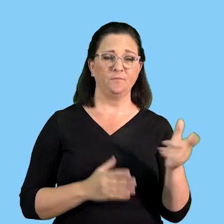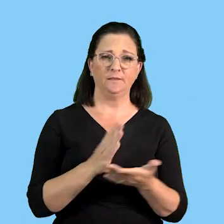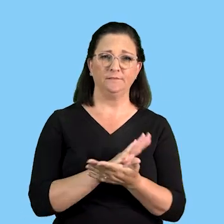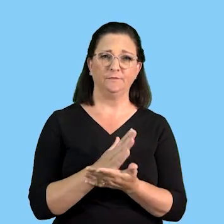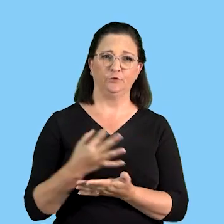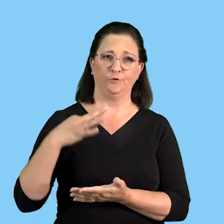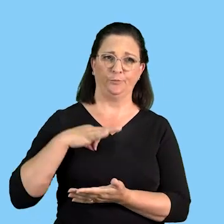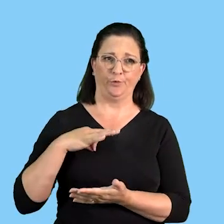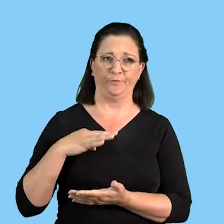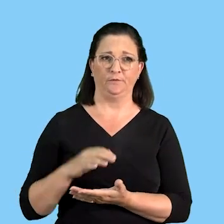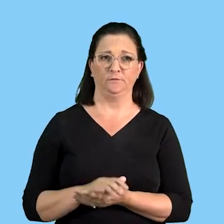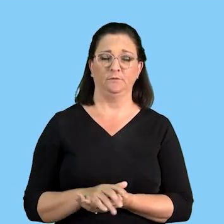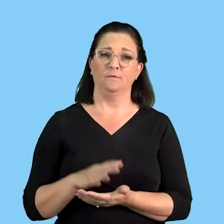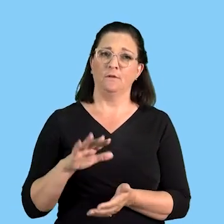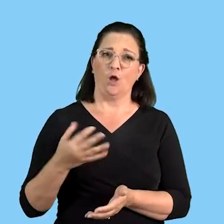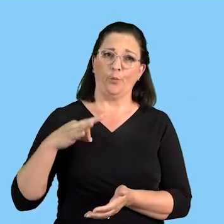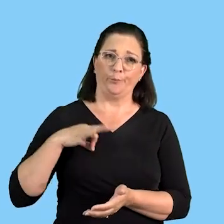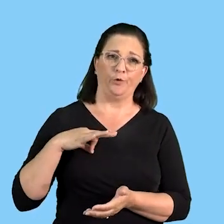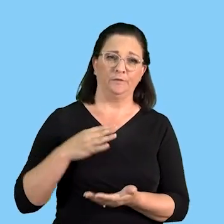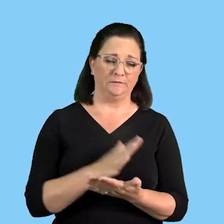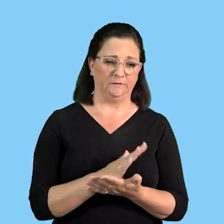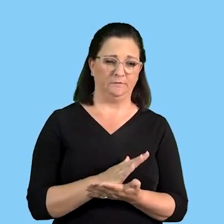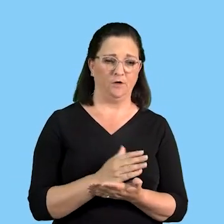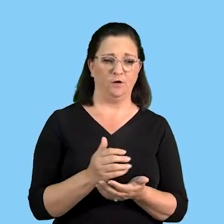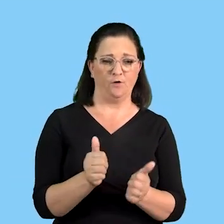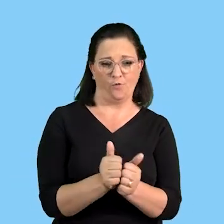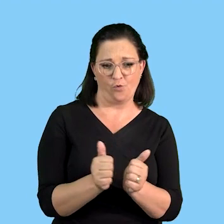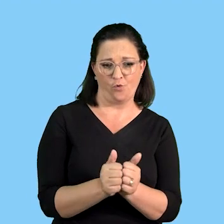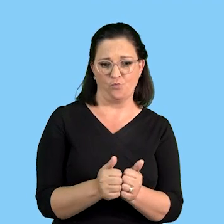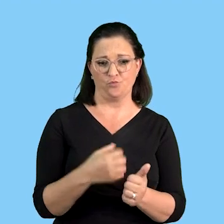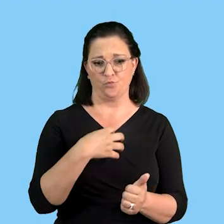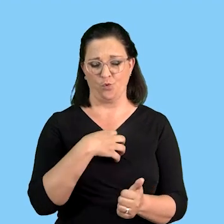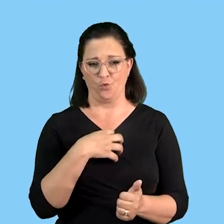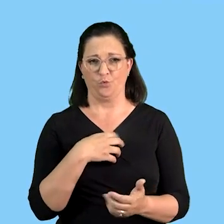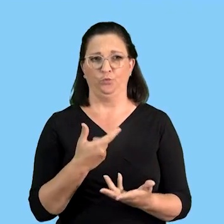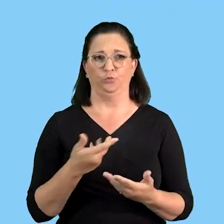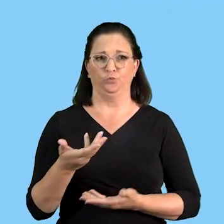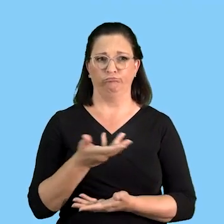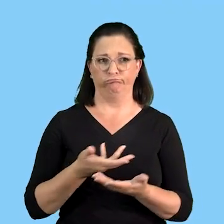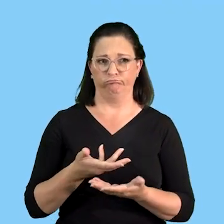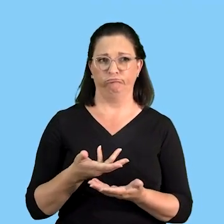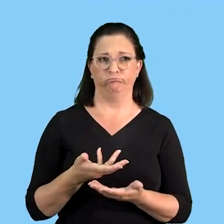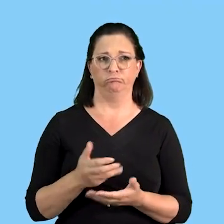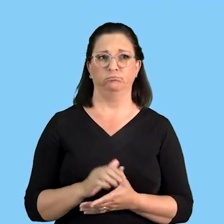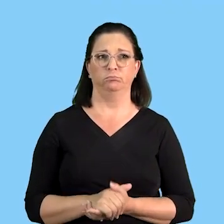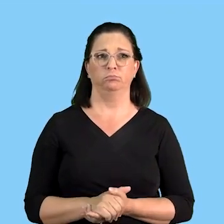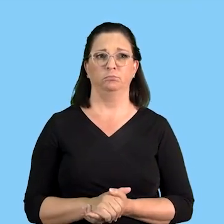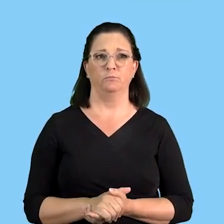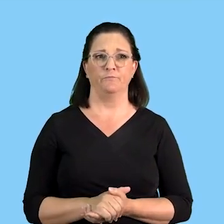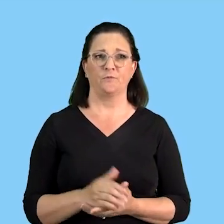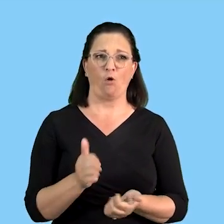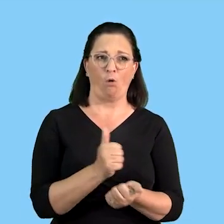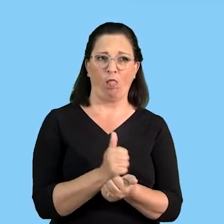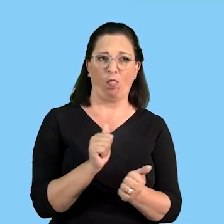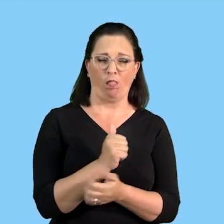profit, which refers to how profit is divided between owners, shareholders, or investors. We also looked into legislation or